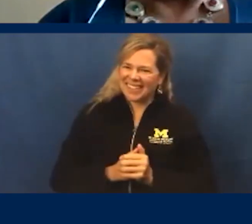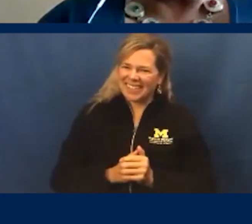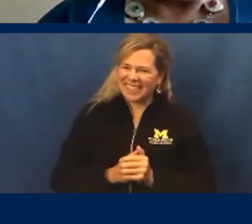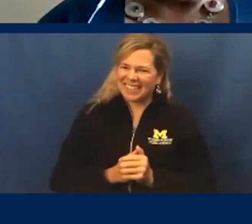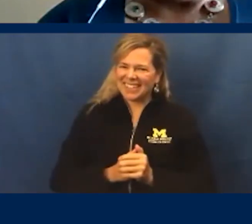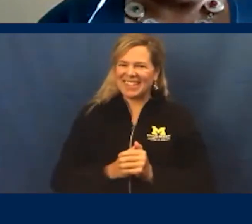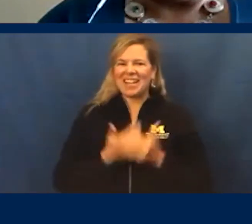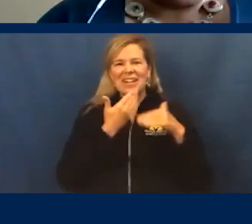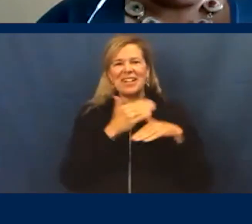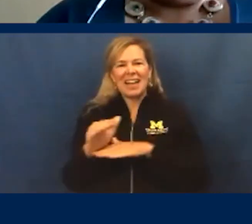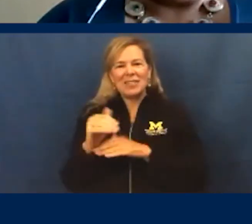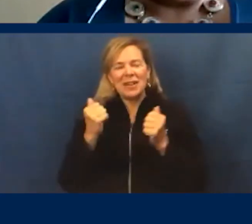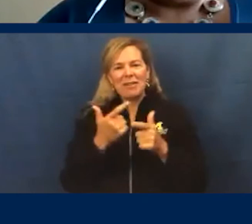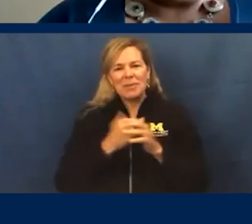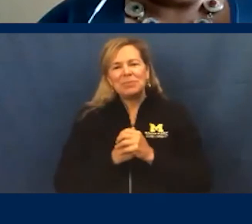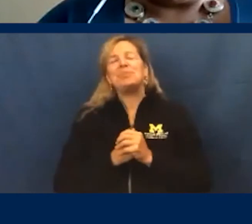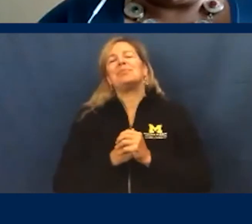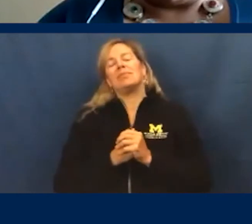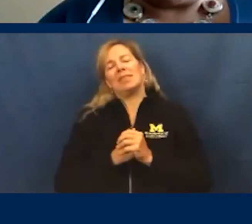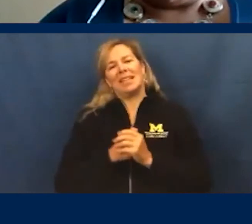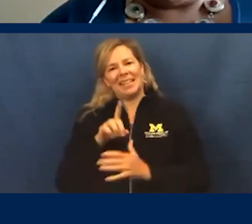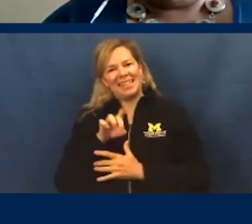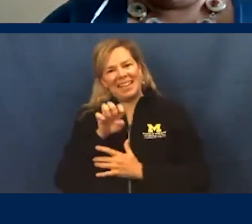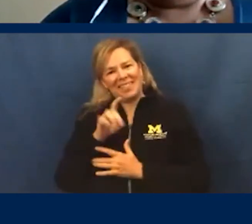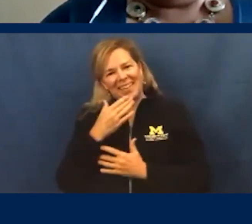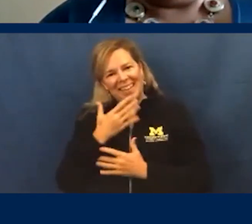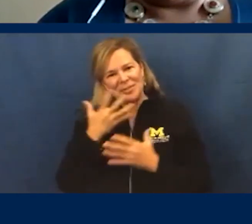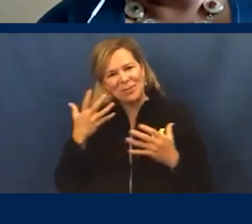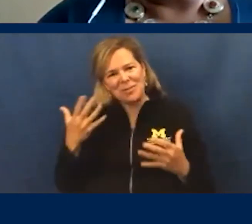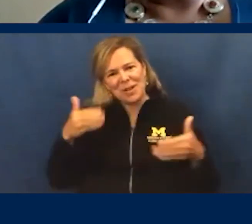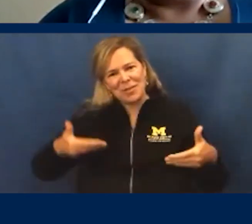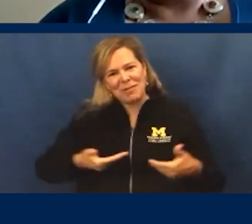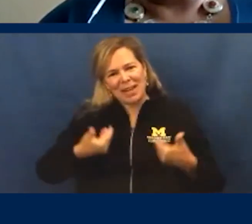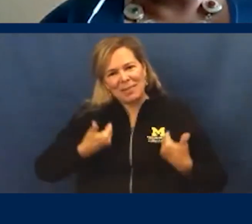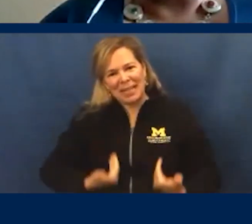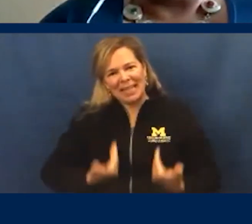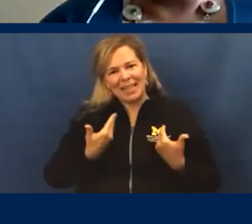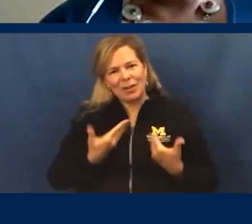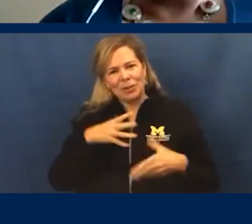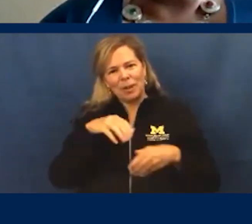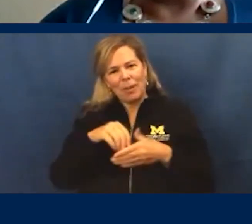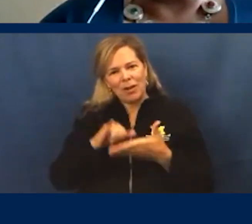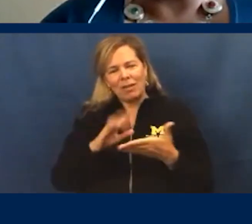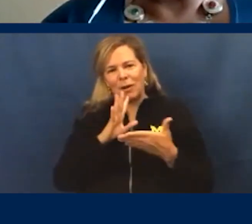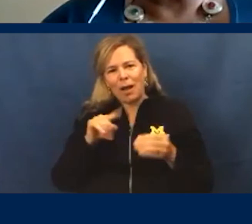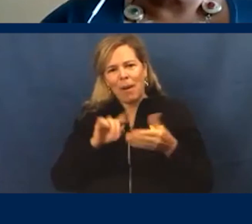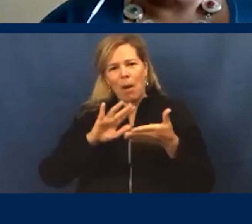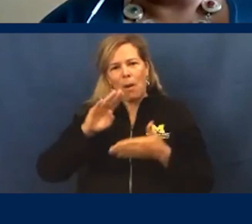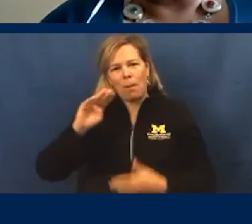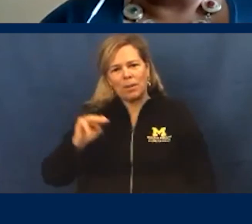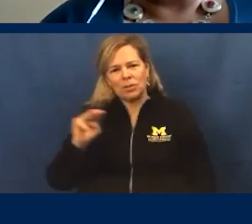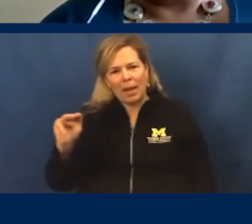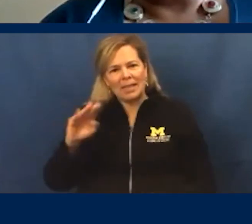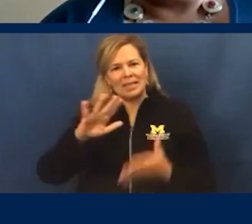So good afternoon, everyone. And David, thank you so much for inviting me to be part of this, to talk about Michigan Medicine's community engagement.